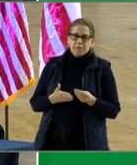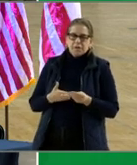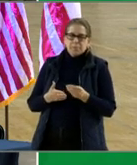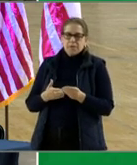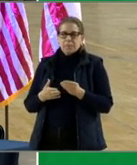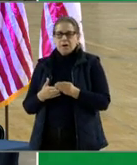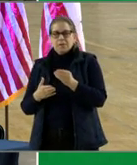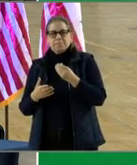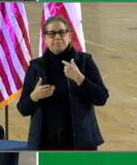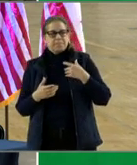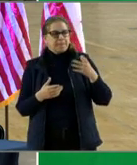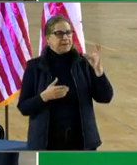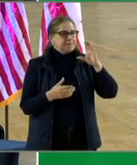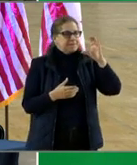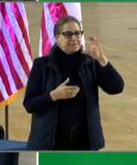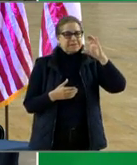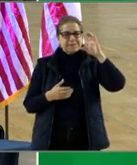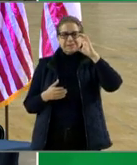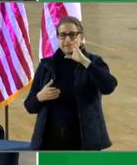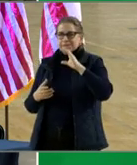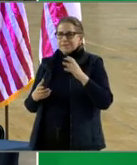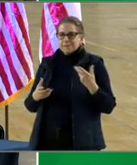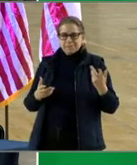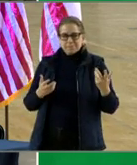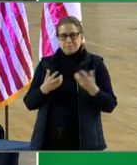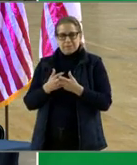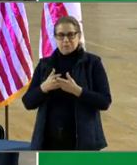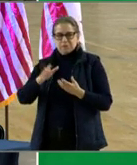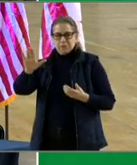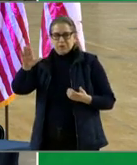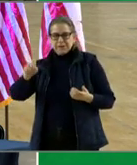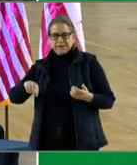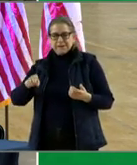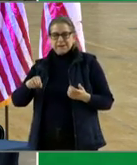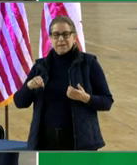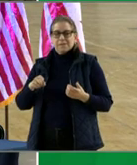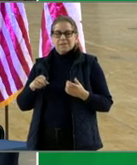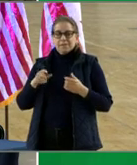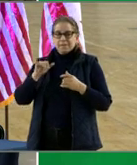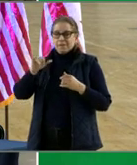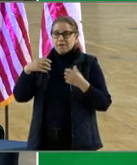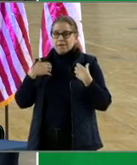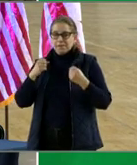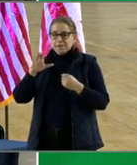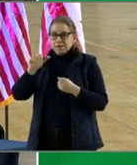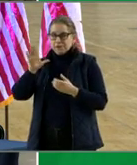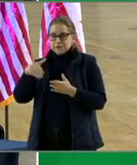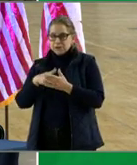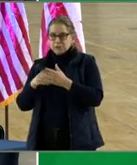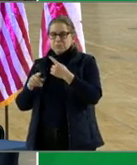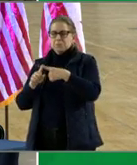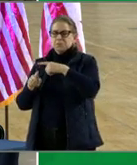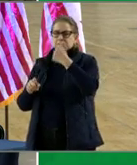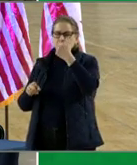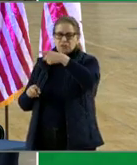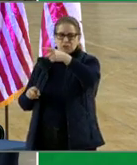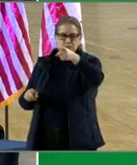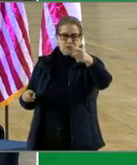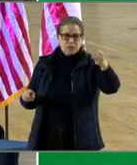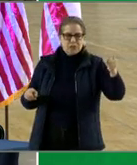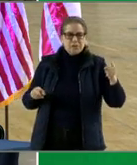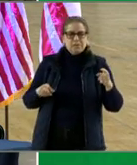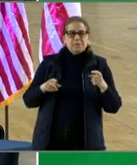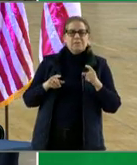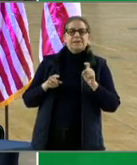our alternate care facilities, and to help the hospitals who are still going to need to operate be able to plan for their medical